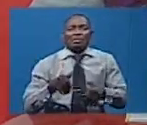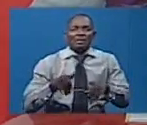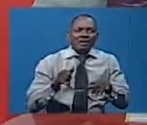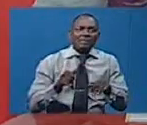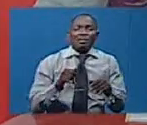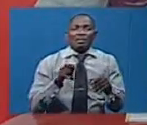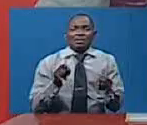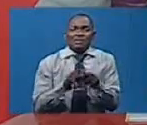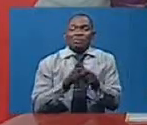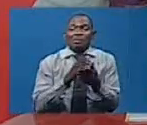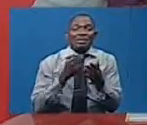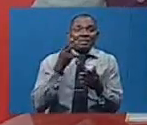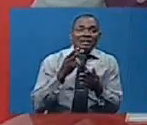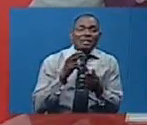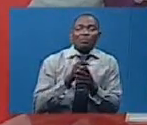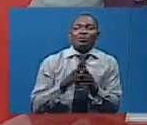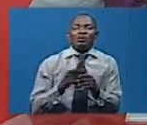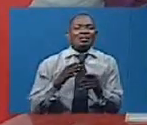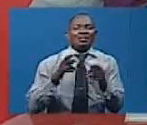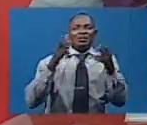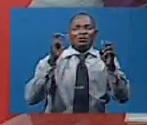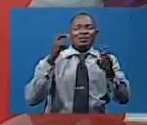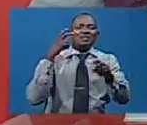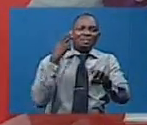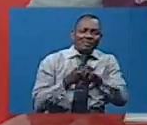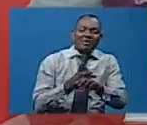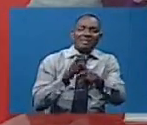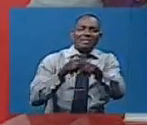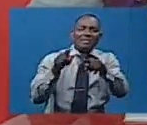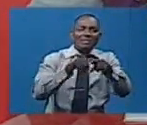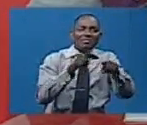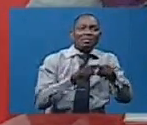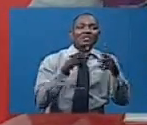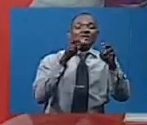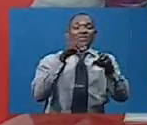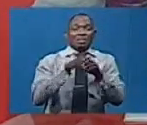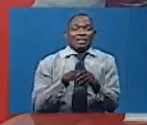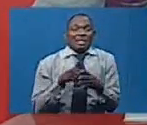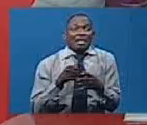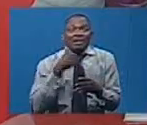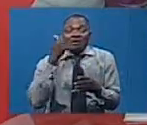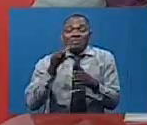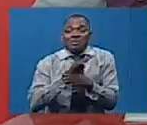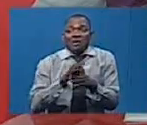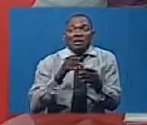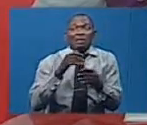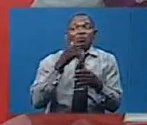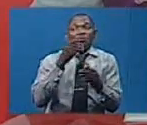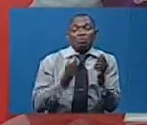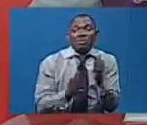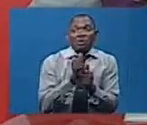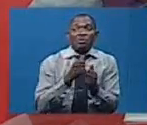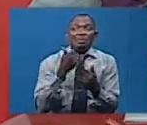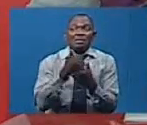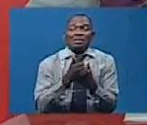stealth and is often seen as a controversial topic with different ethical issues. Although the practice is illegal in most countries,